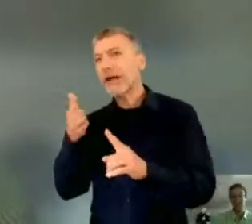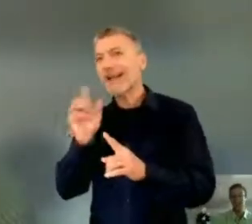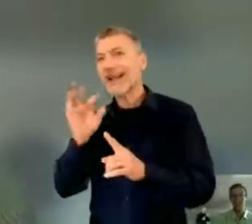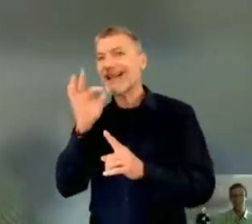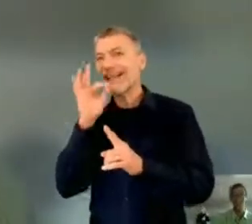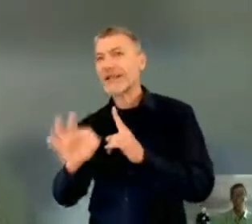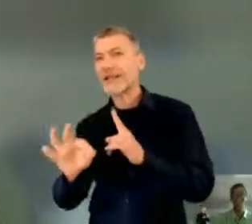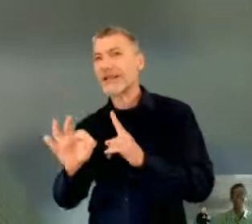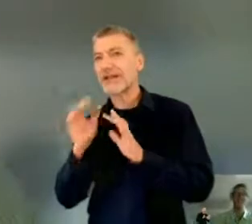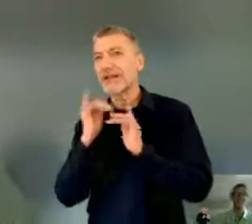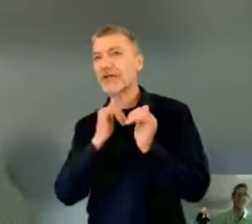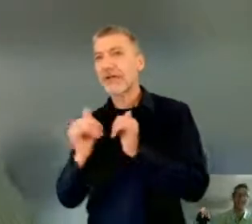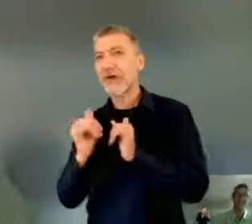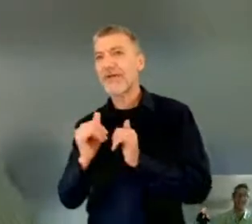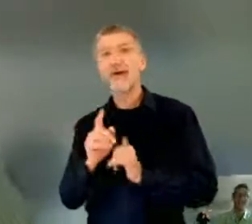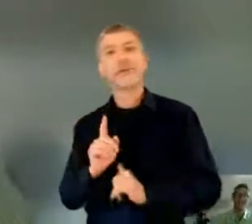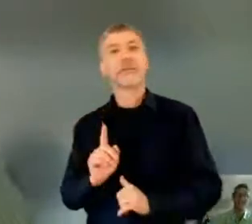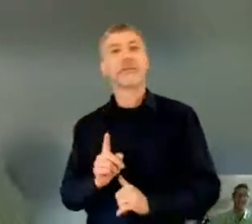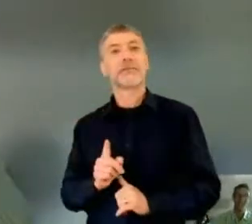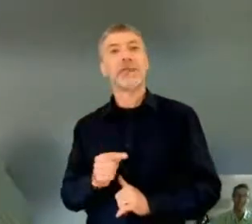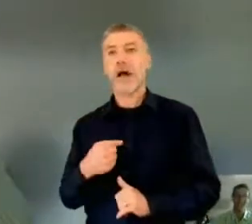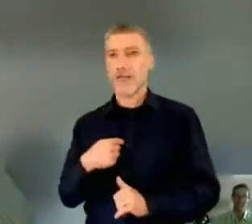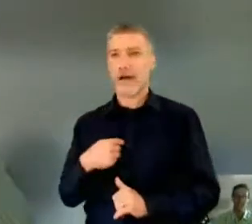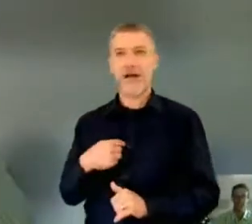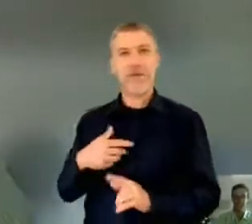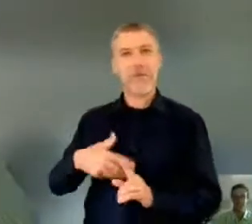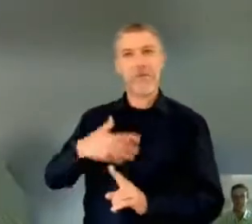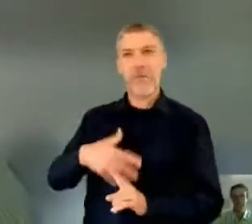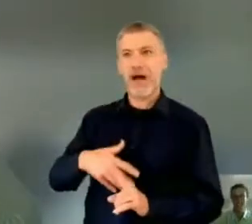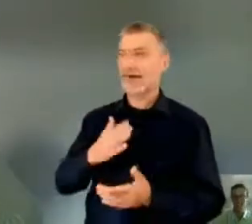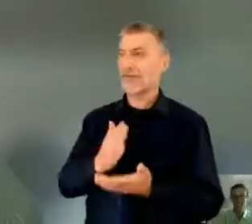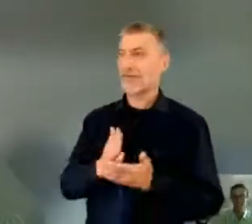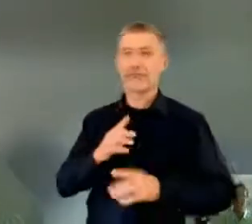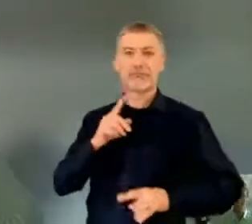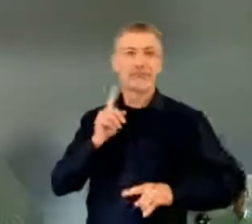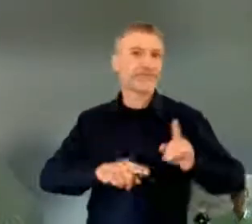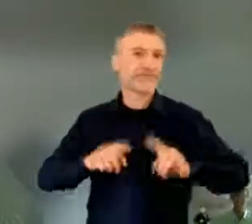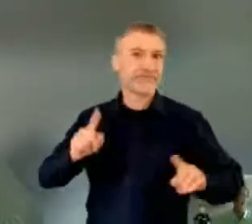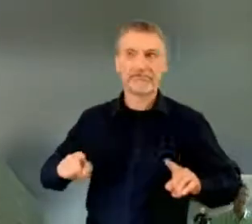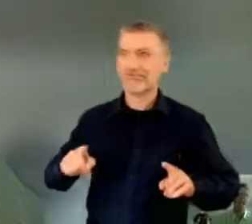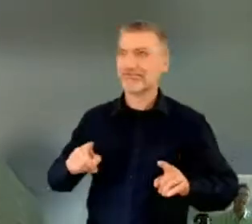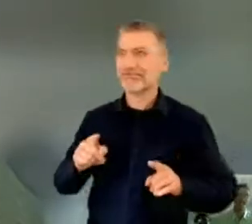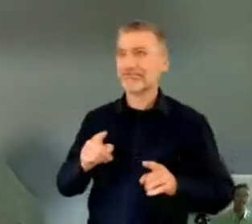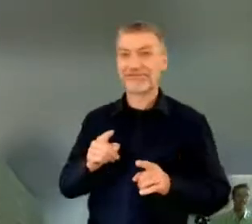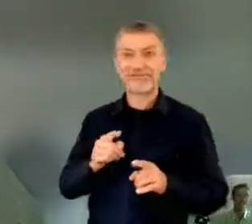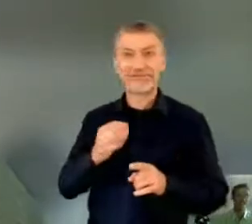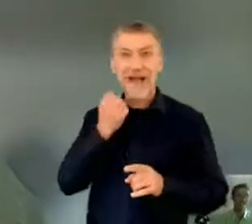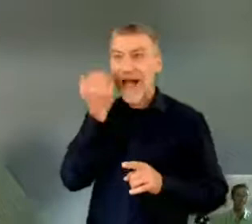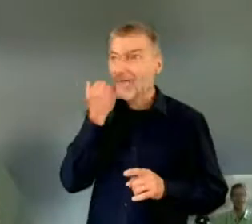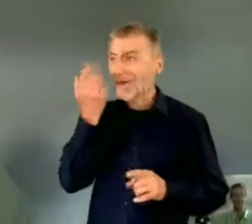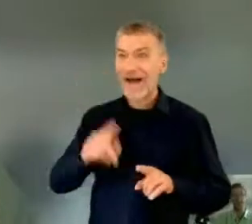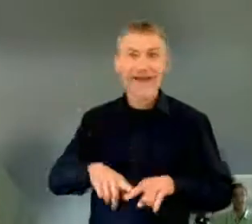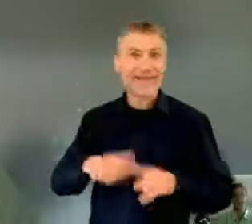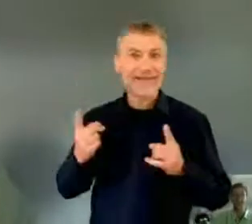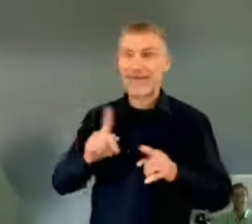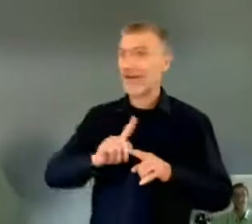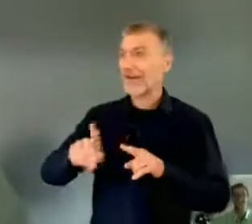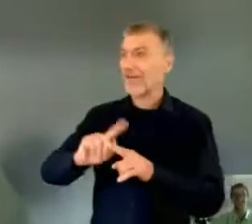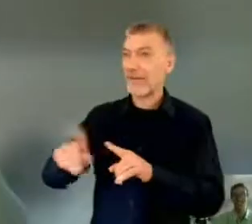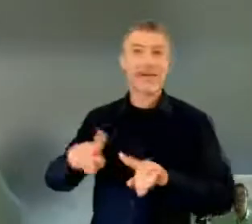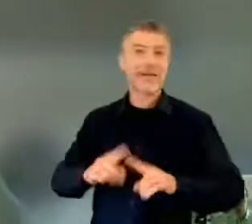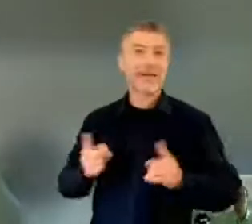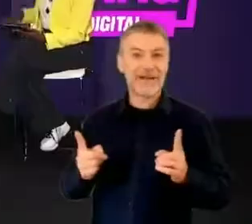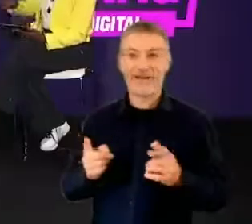the benefits of being an ecologist, is that it's just so diverse and really no day or week is the same. That's one of the benefits of the job,